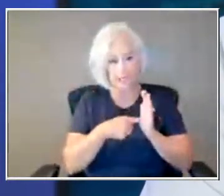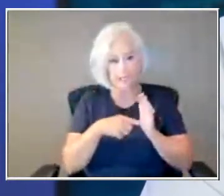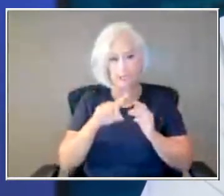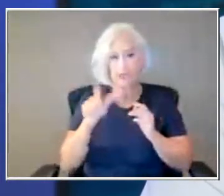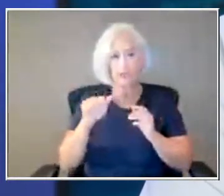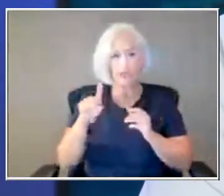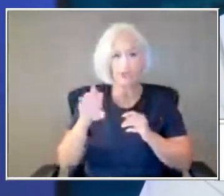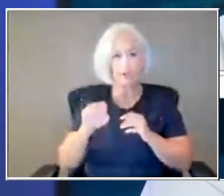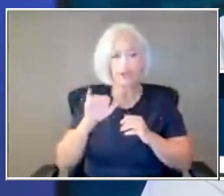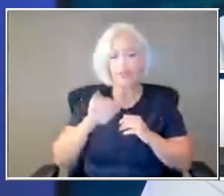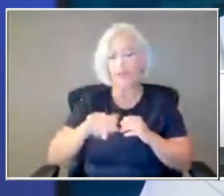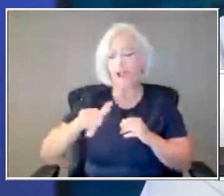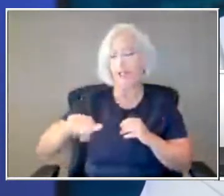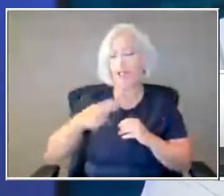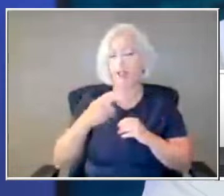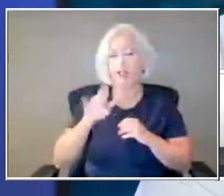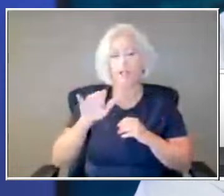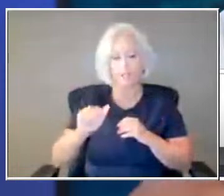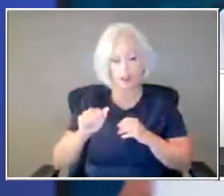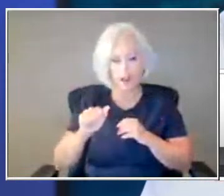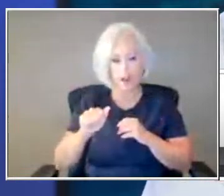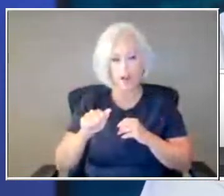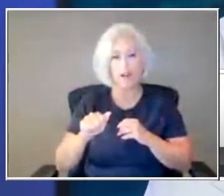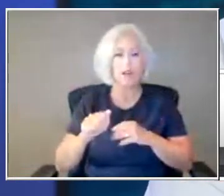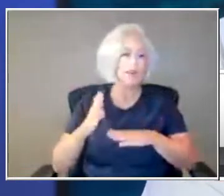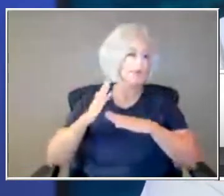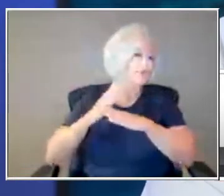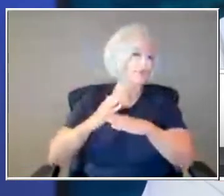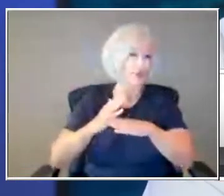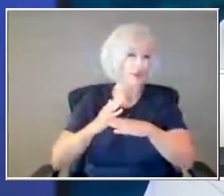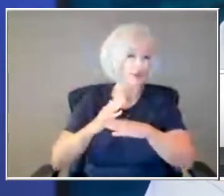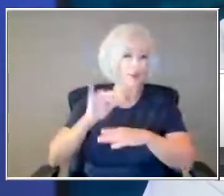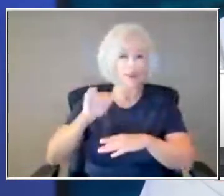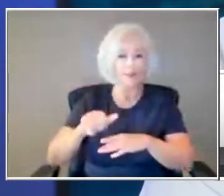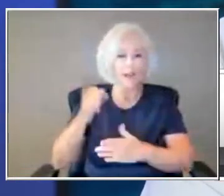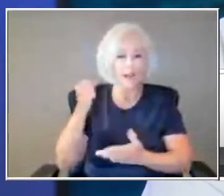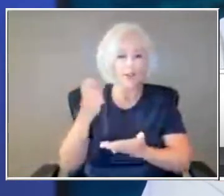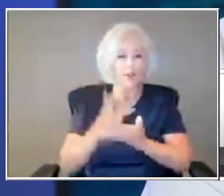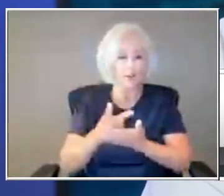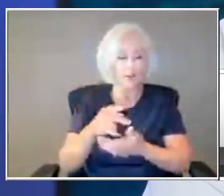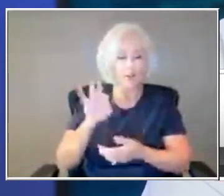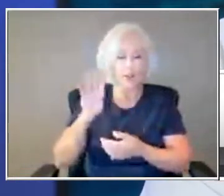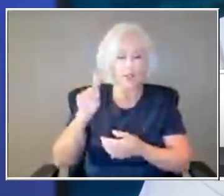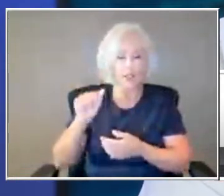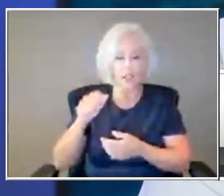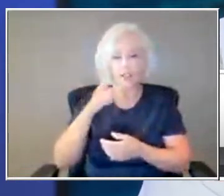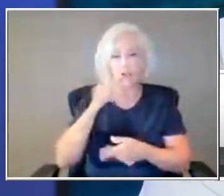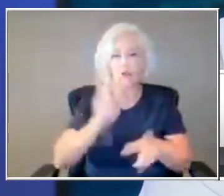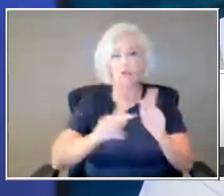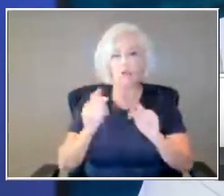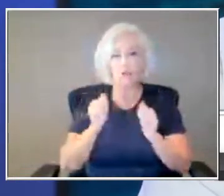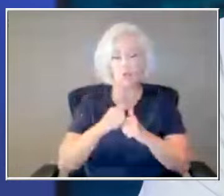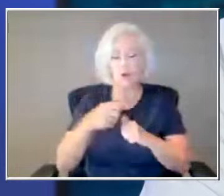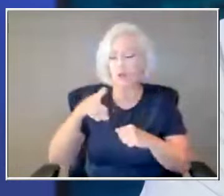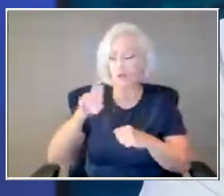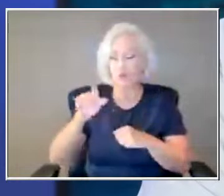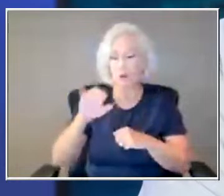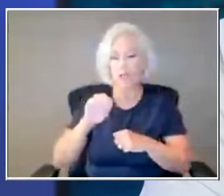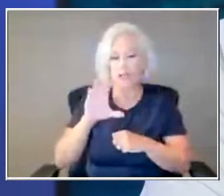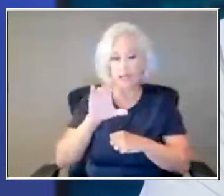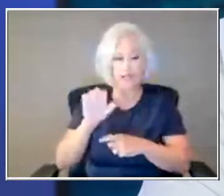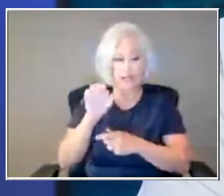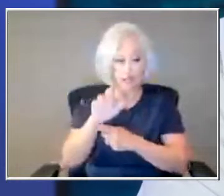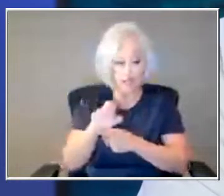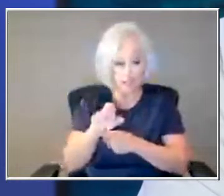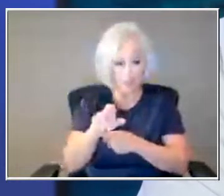it is a different type of agent which has been FDA approved for treating patients with prostate cancer, mainly with bony metastatic